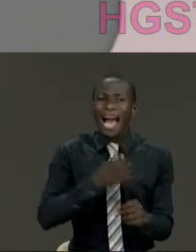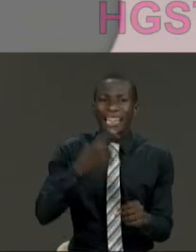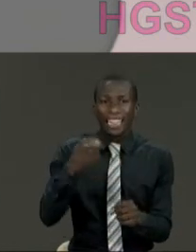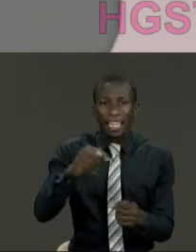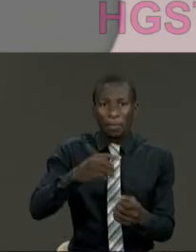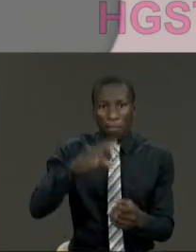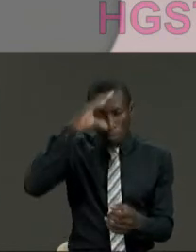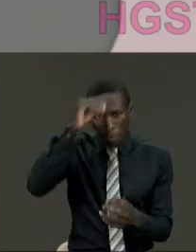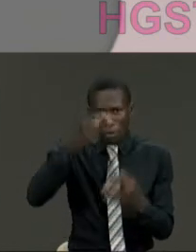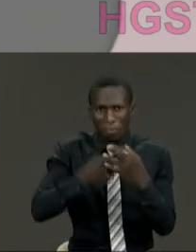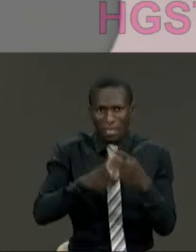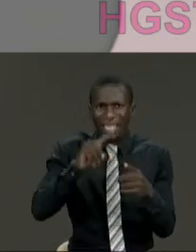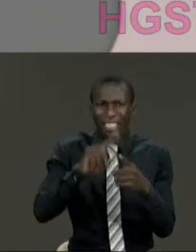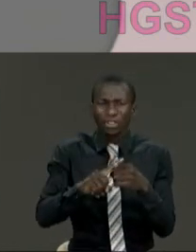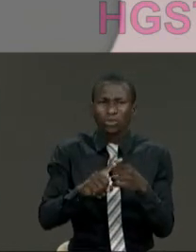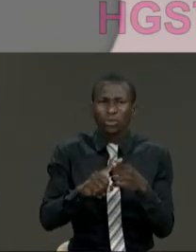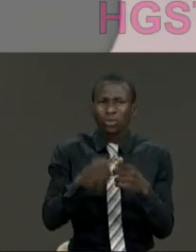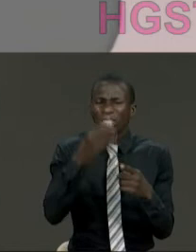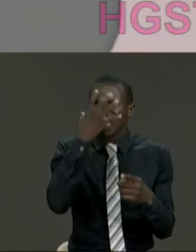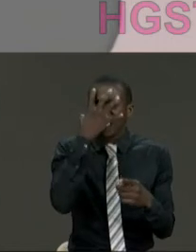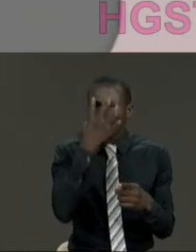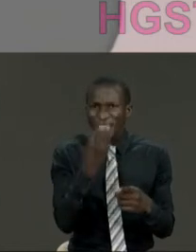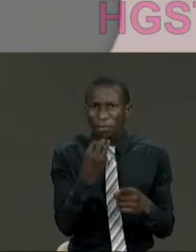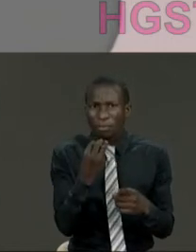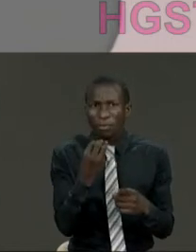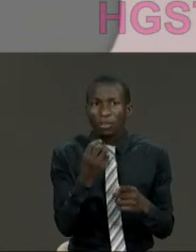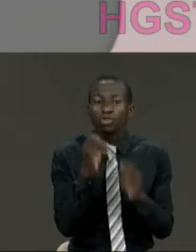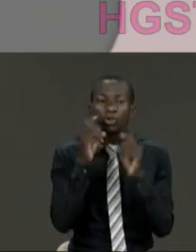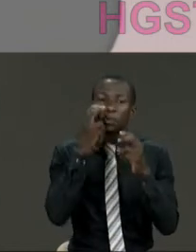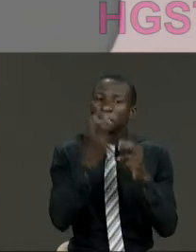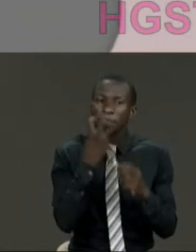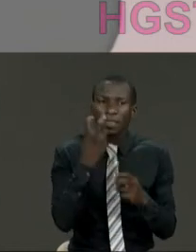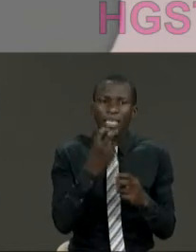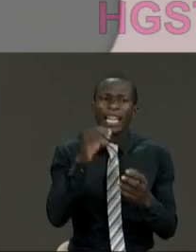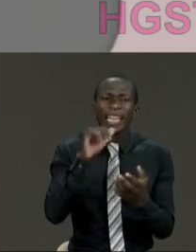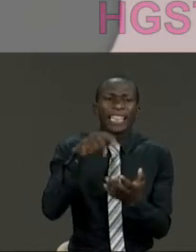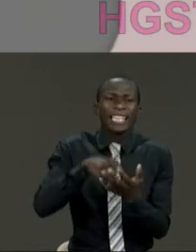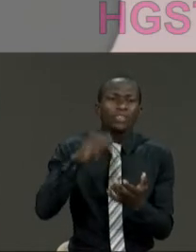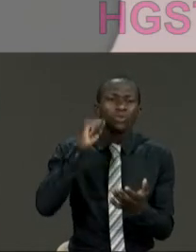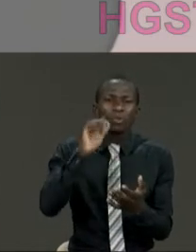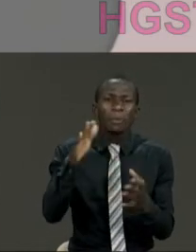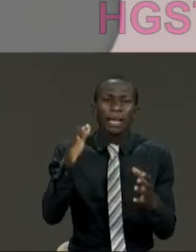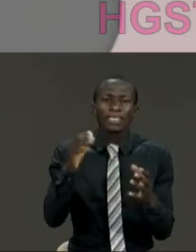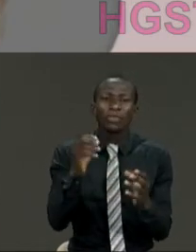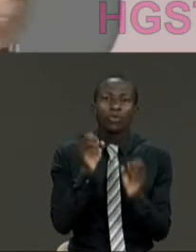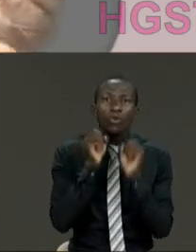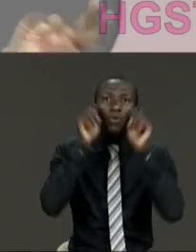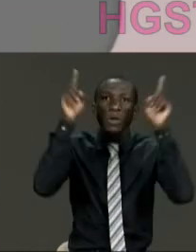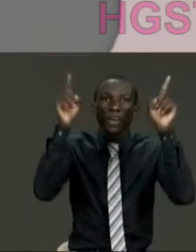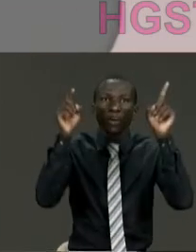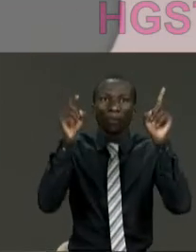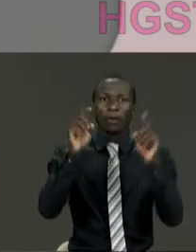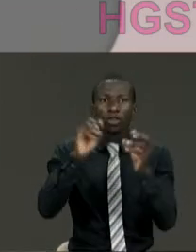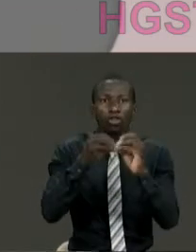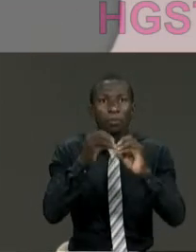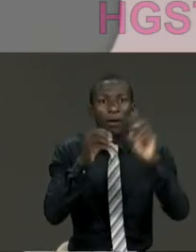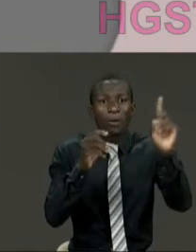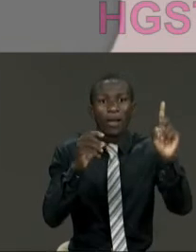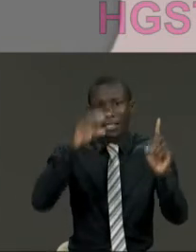woman have reached the end of the world before Jesus showed up. Number one, The husband is